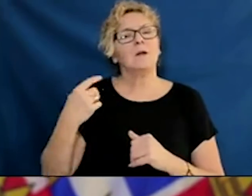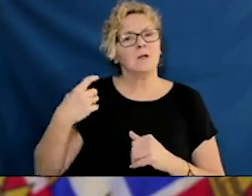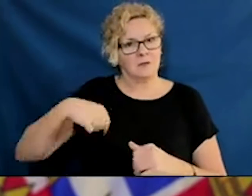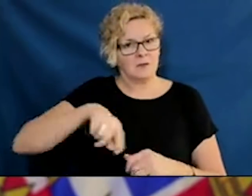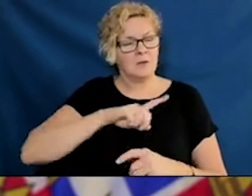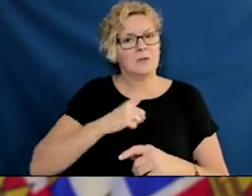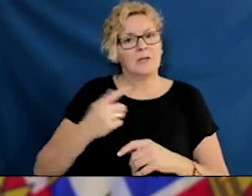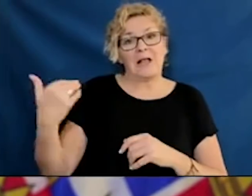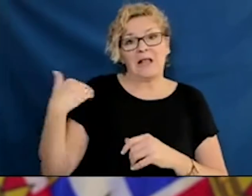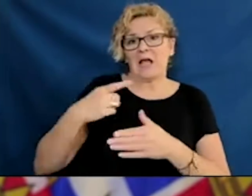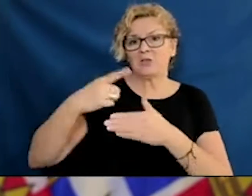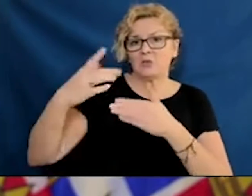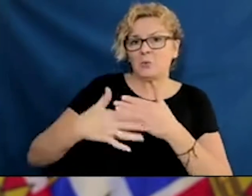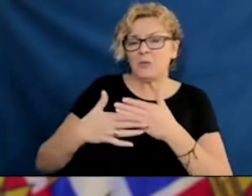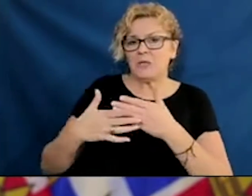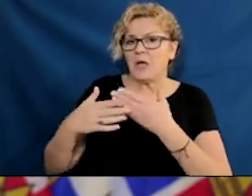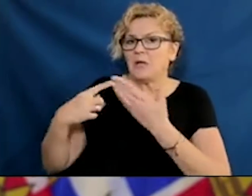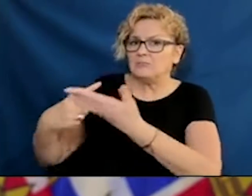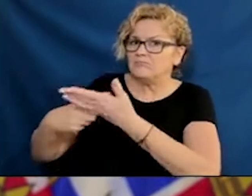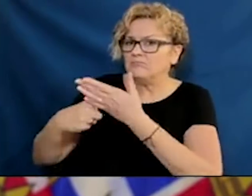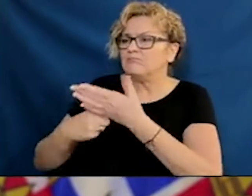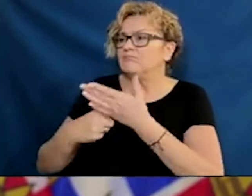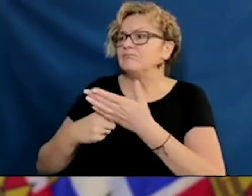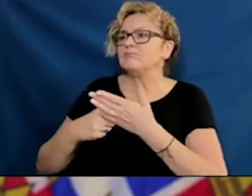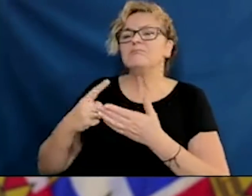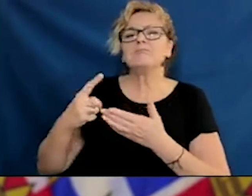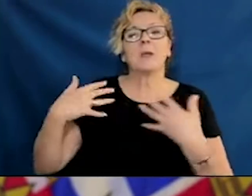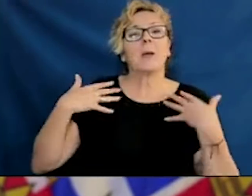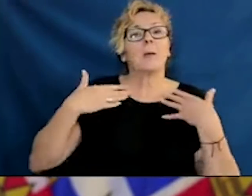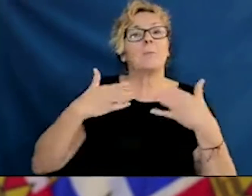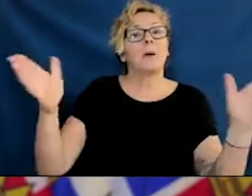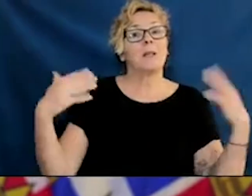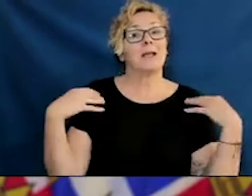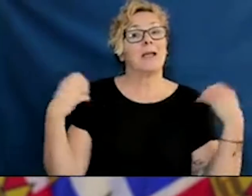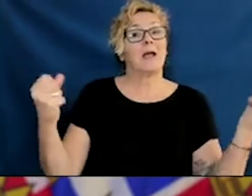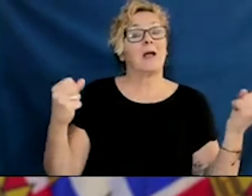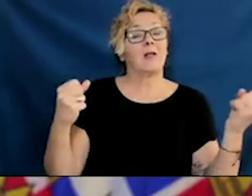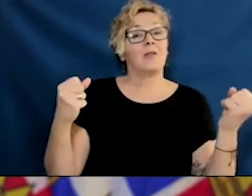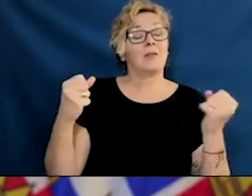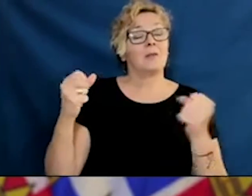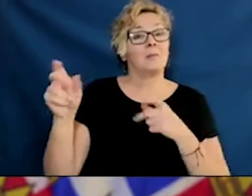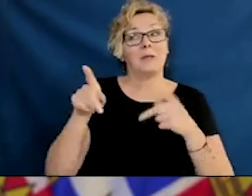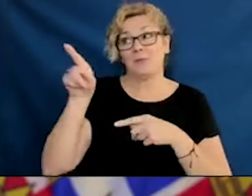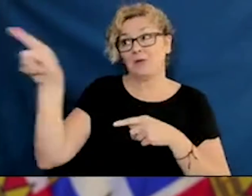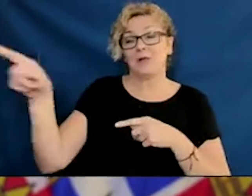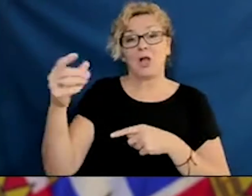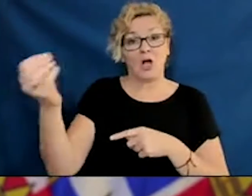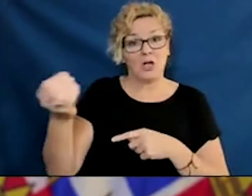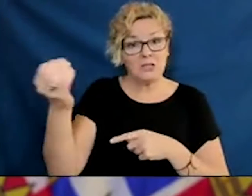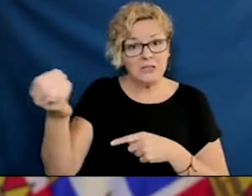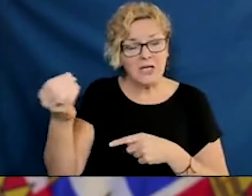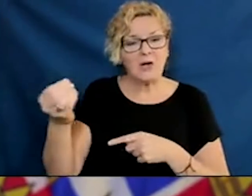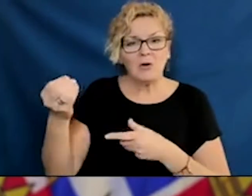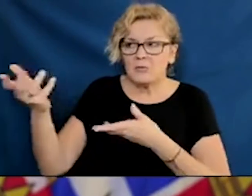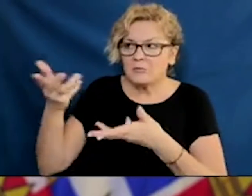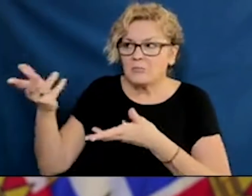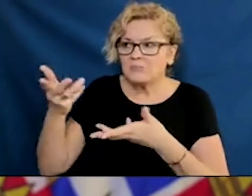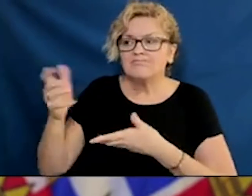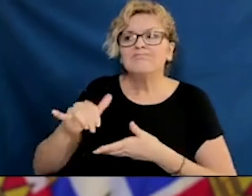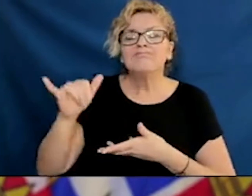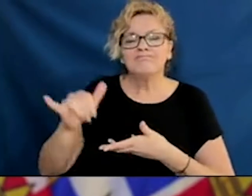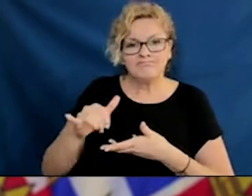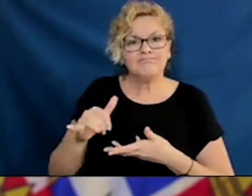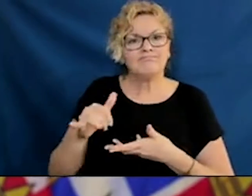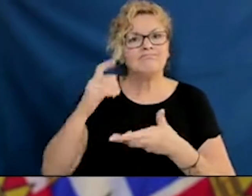colleagues in Ontario and in particular have shown that we are seeing some transmission in communities of this variant,